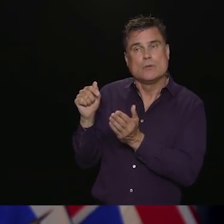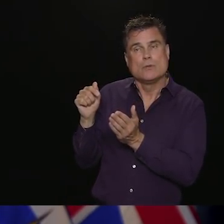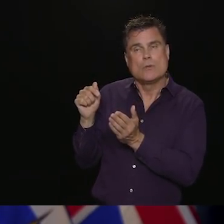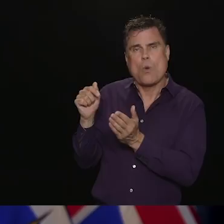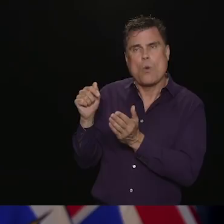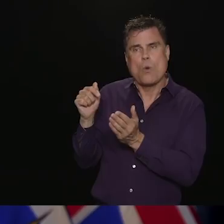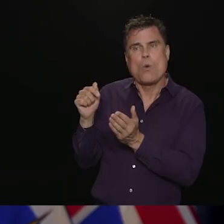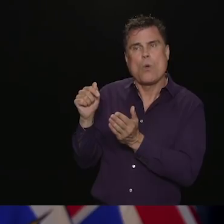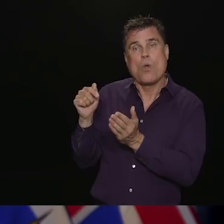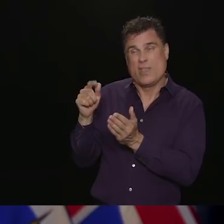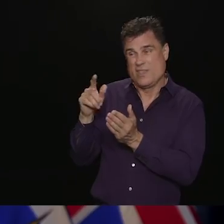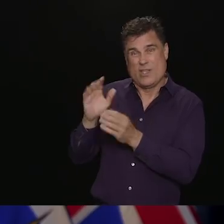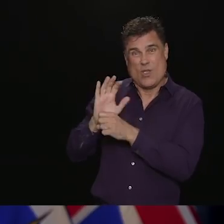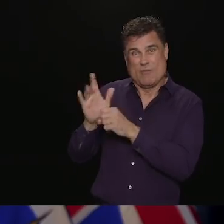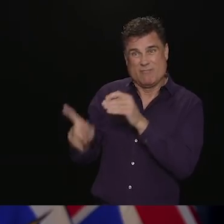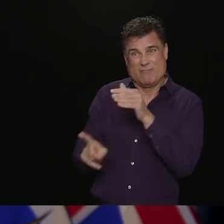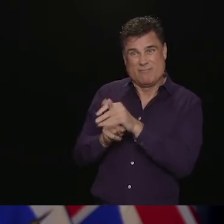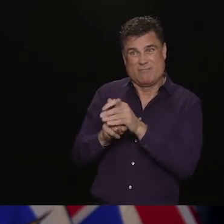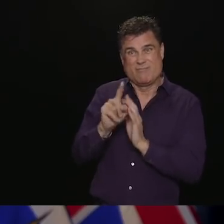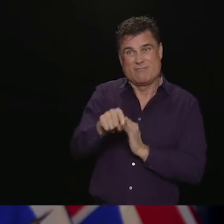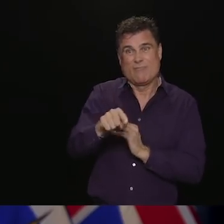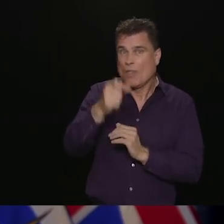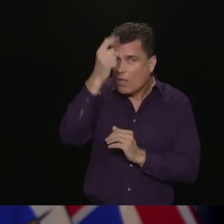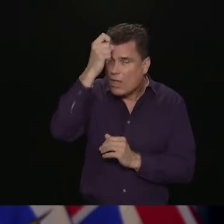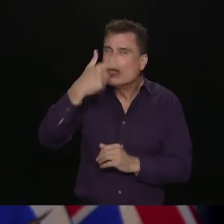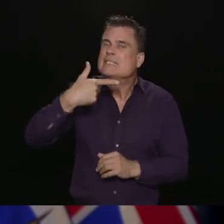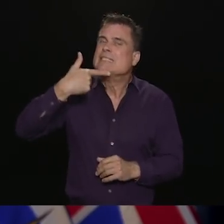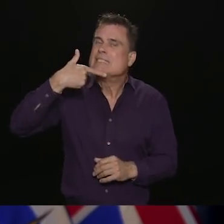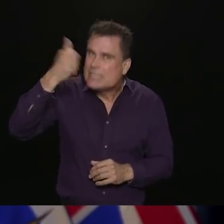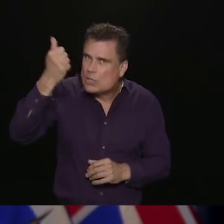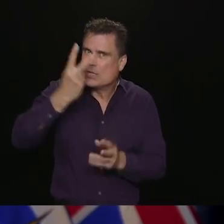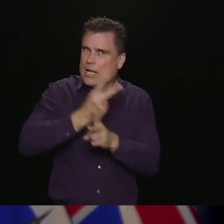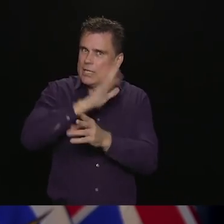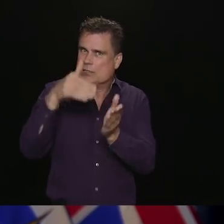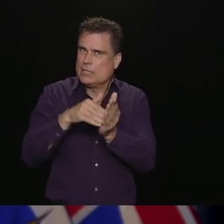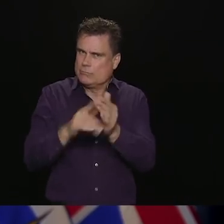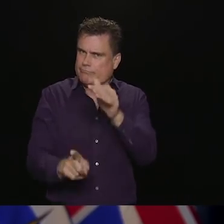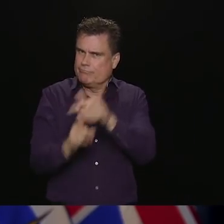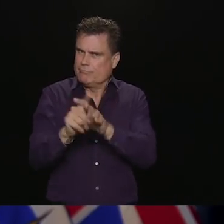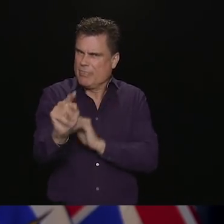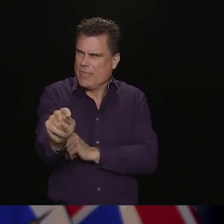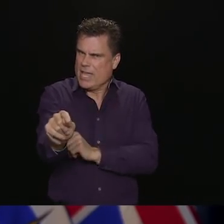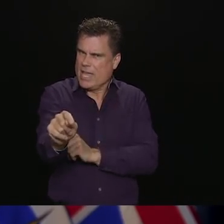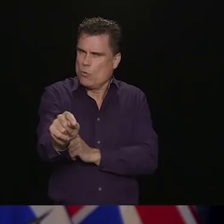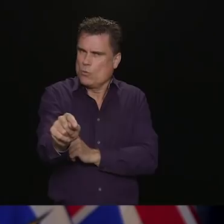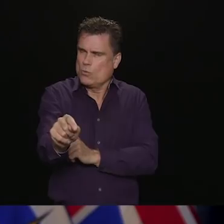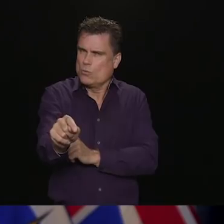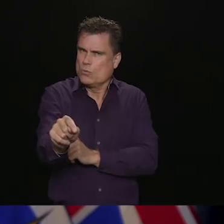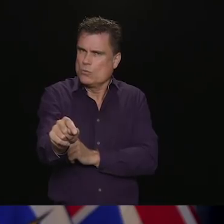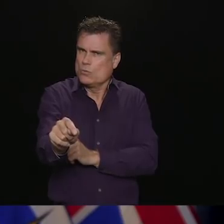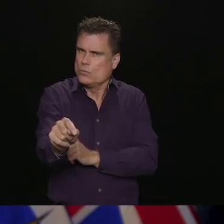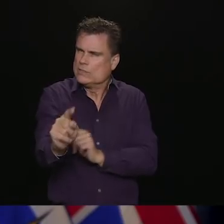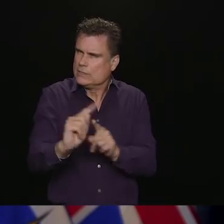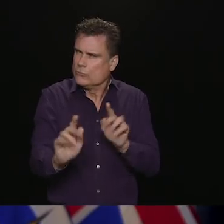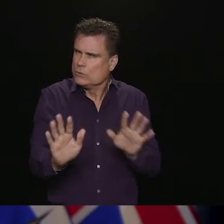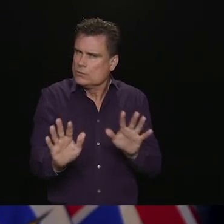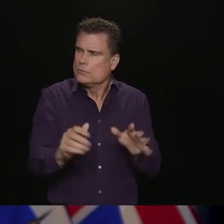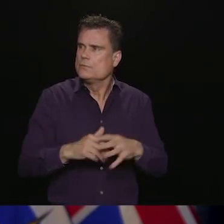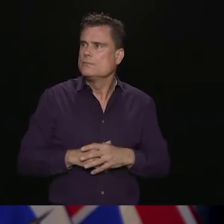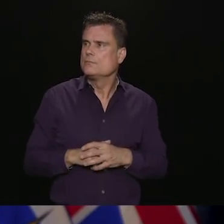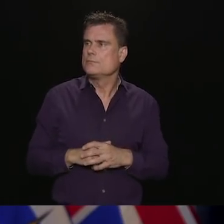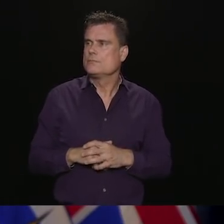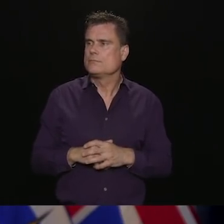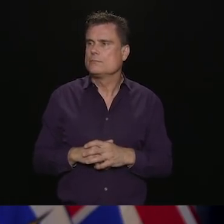this really tells us that, you know, the challenges are that we know that it's staff that are in and out of